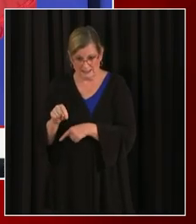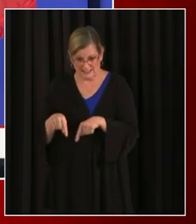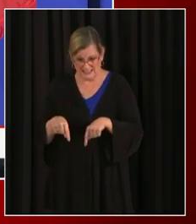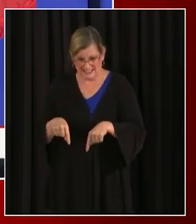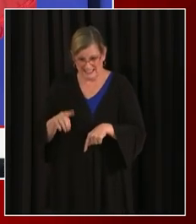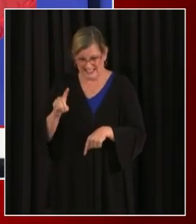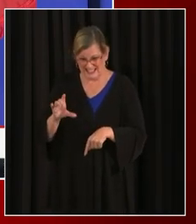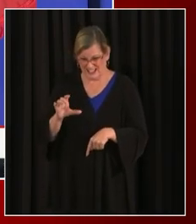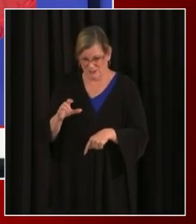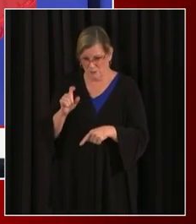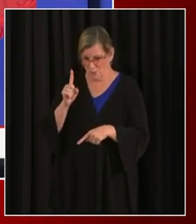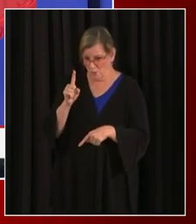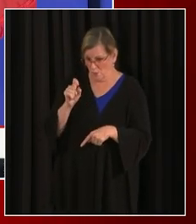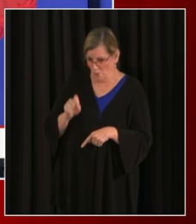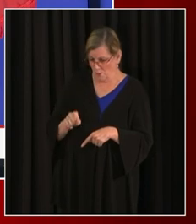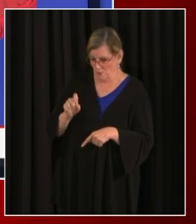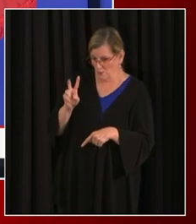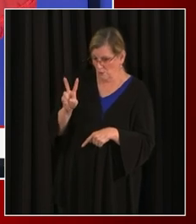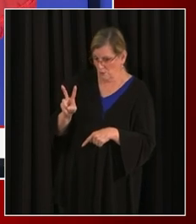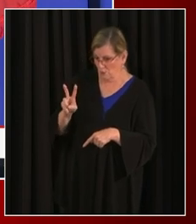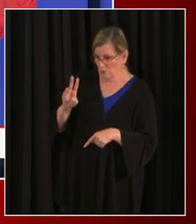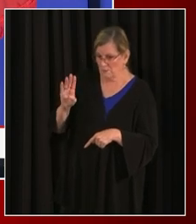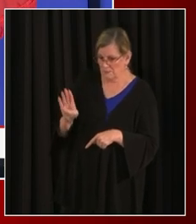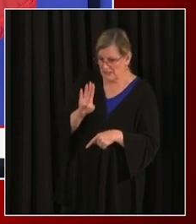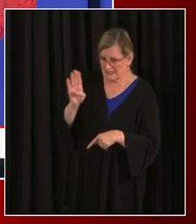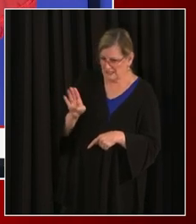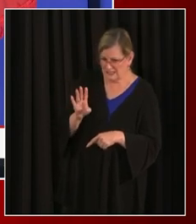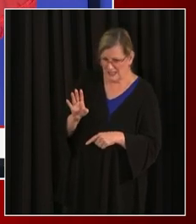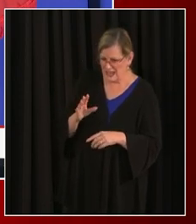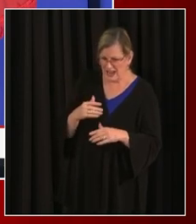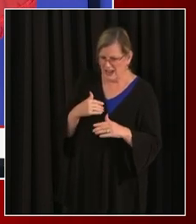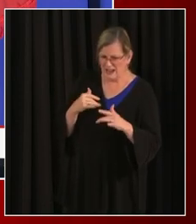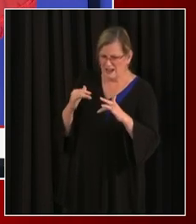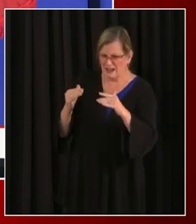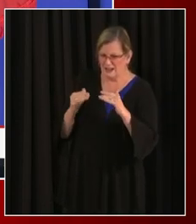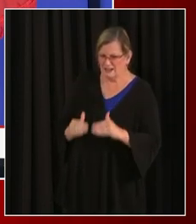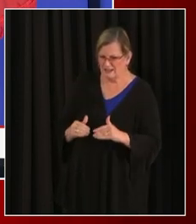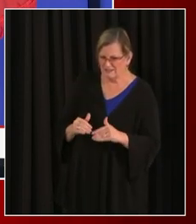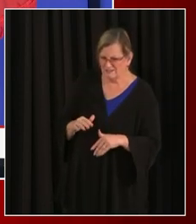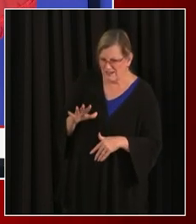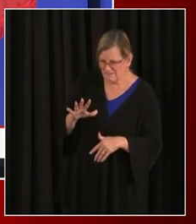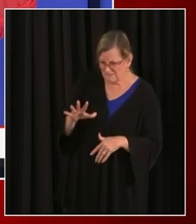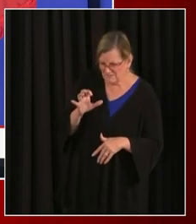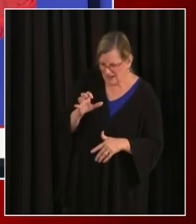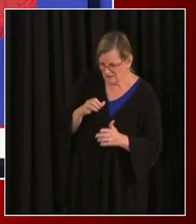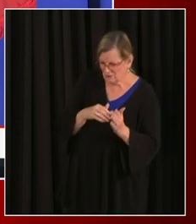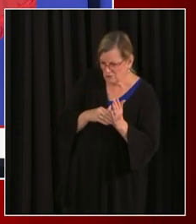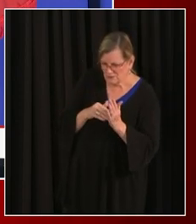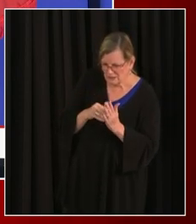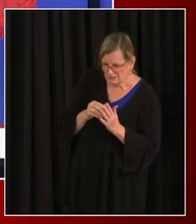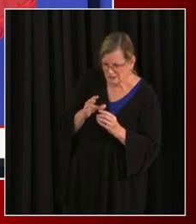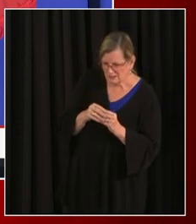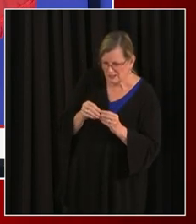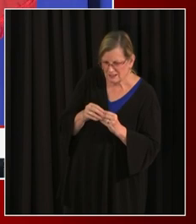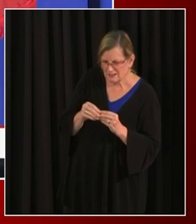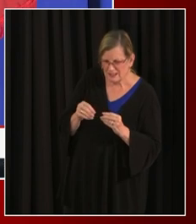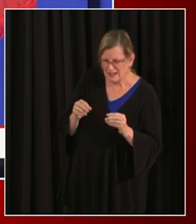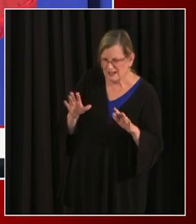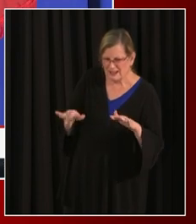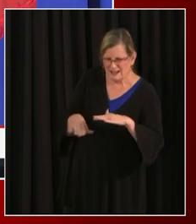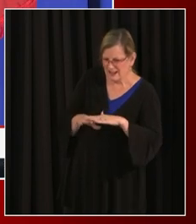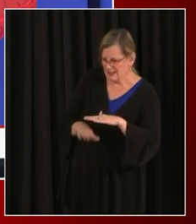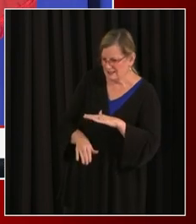billion requested, but got $500 million, got $500 million. Well, something less than that.